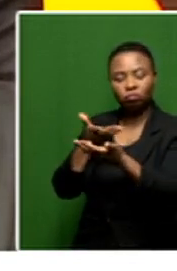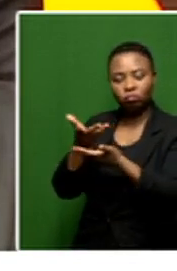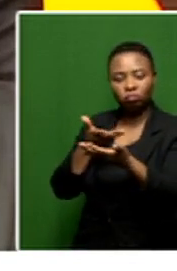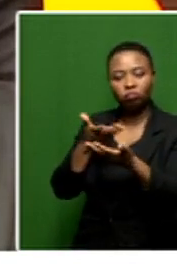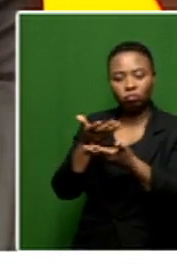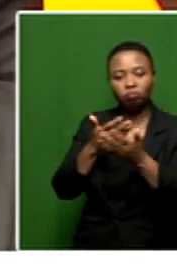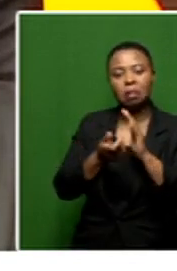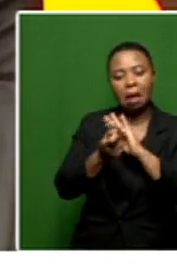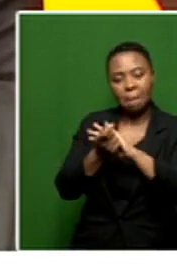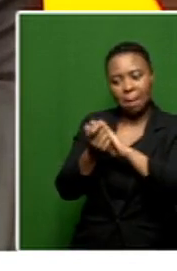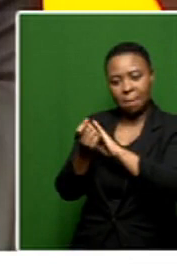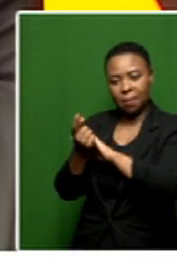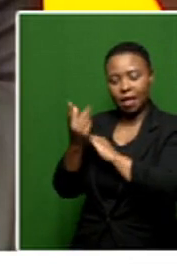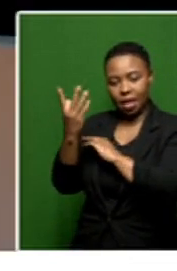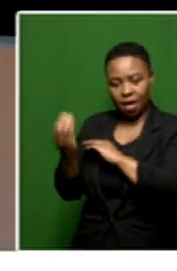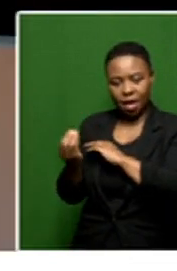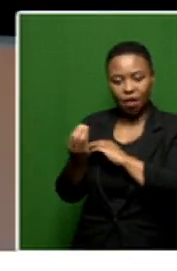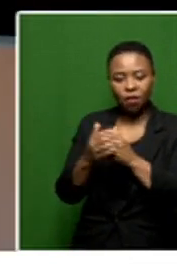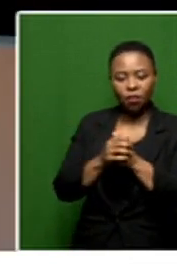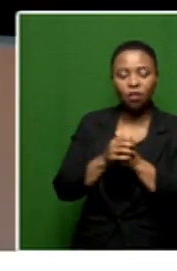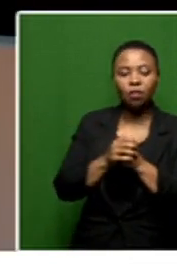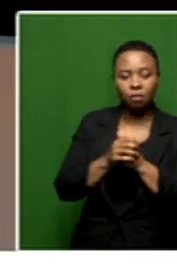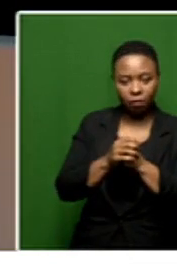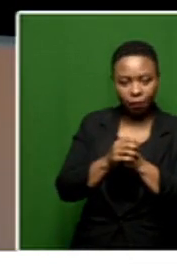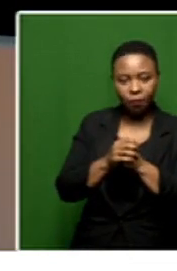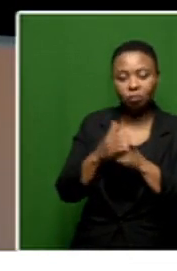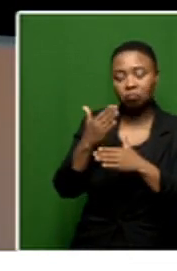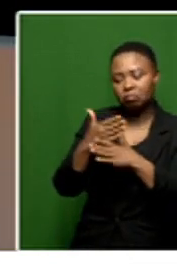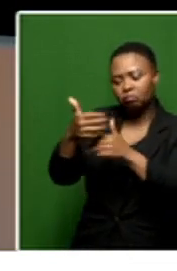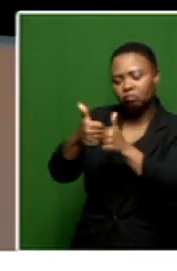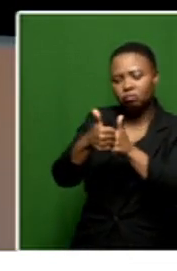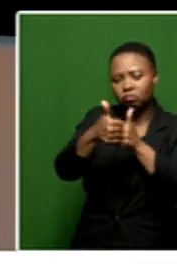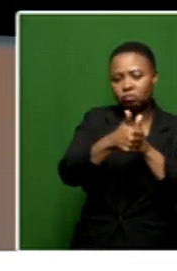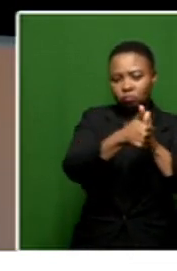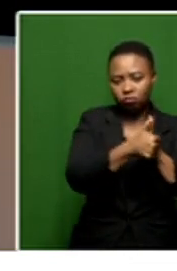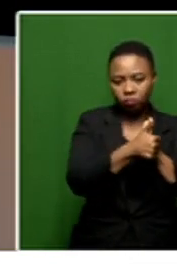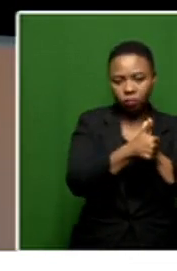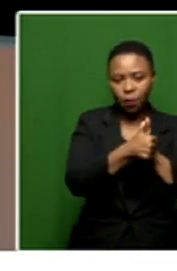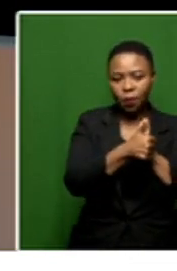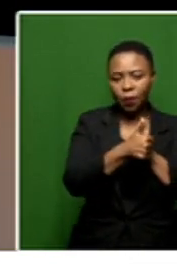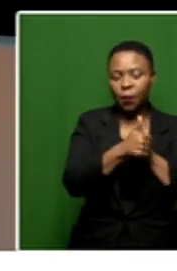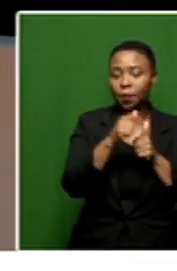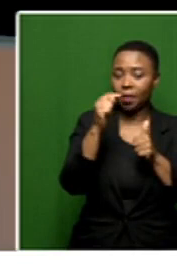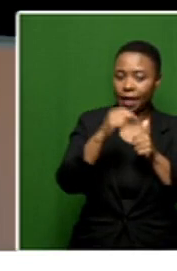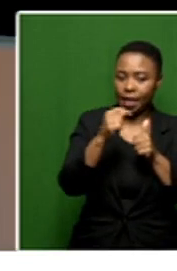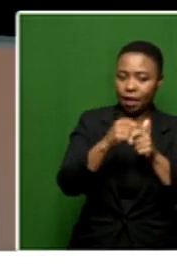that are happening around how these coalitions can best be